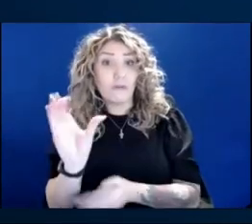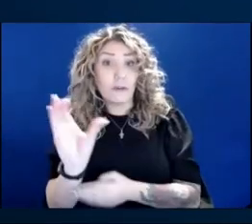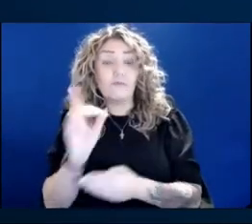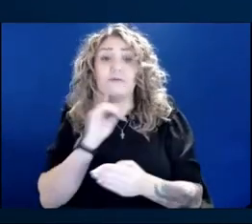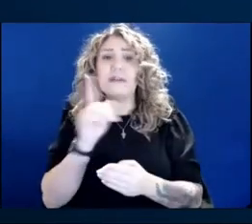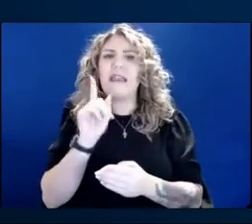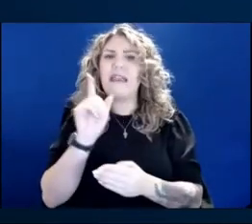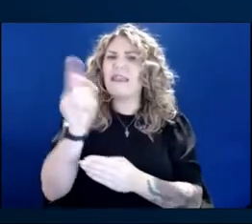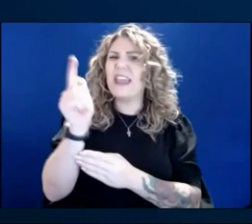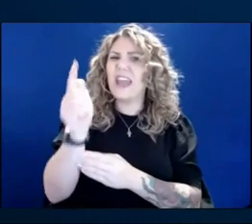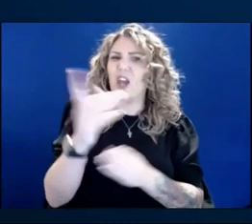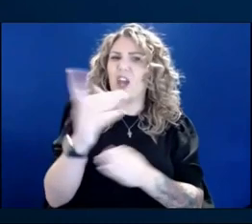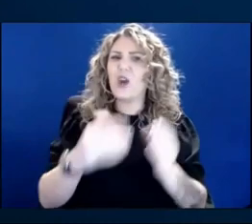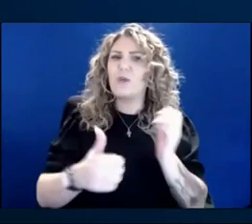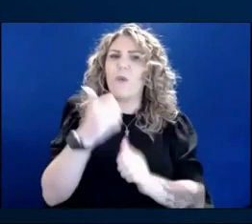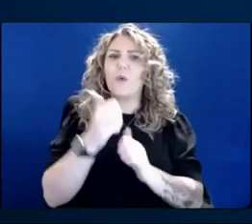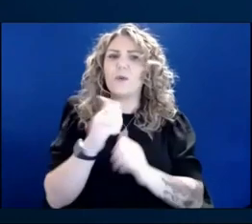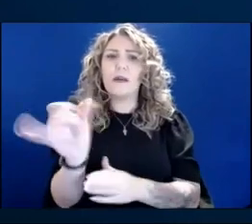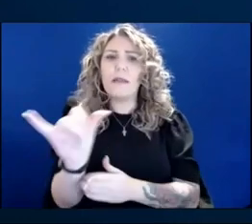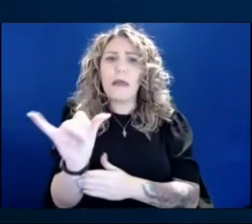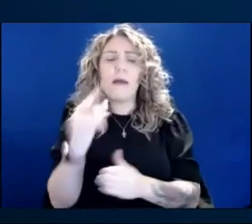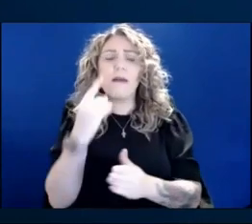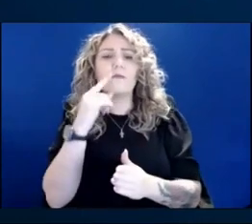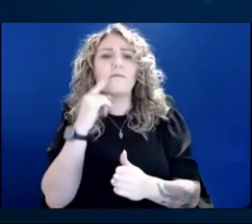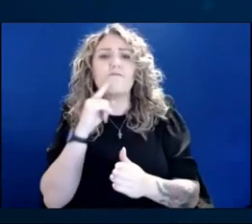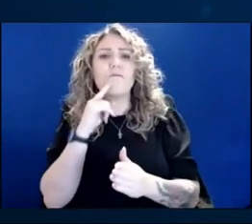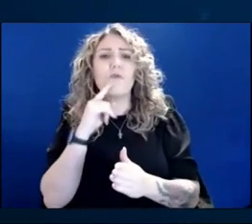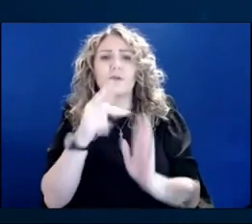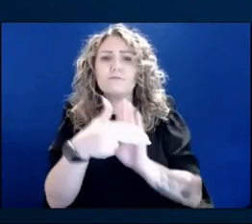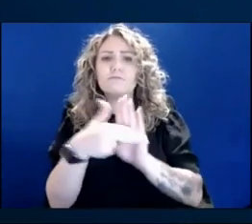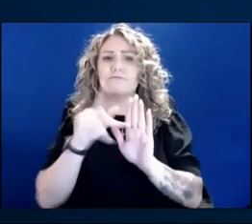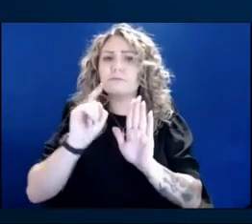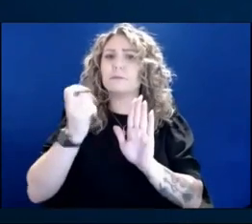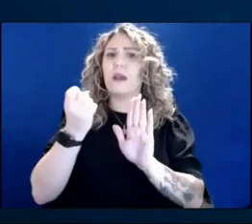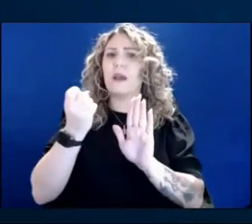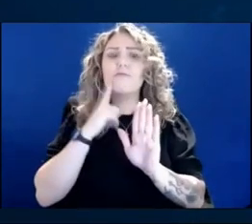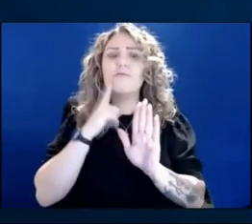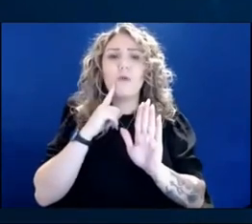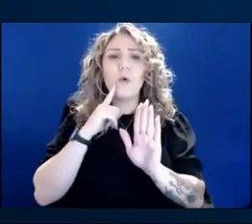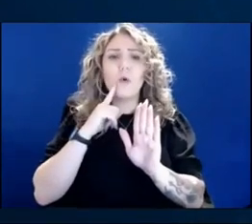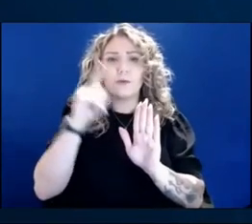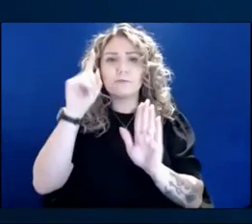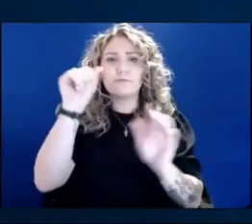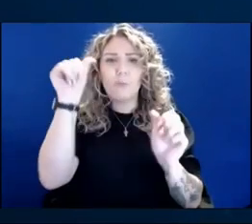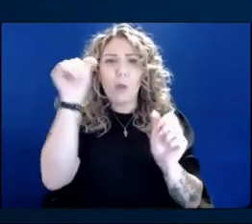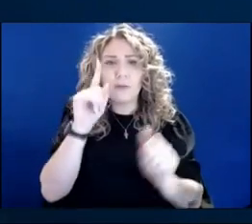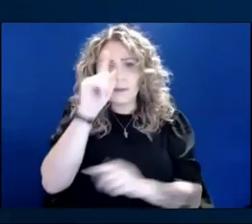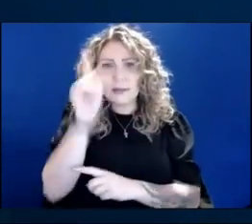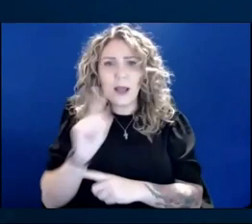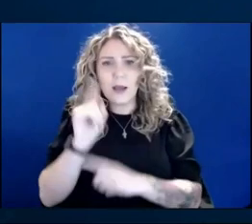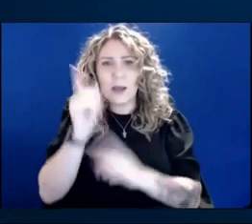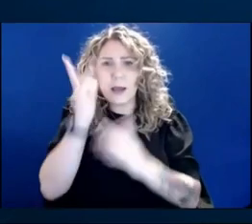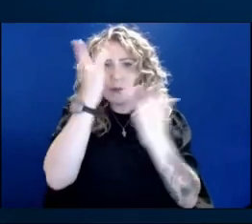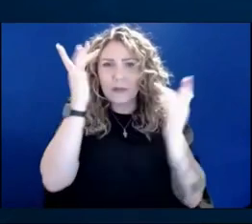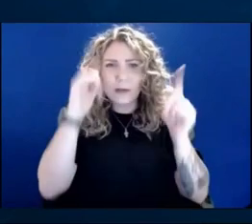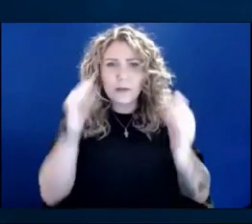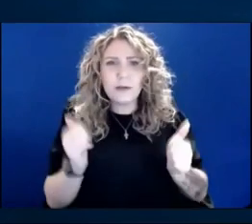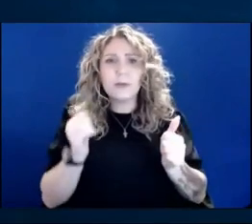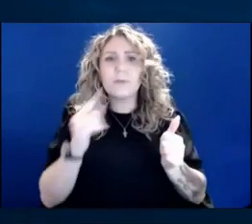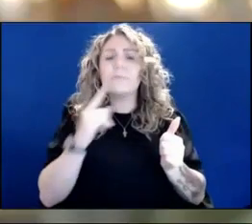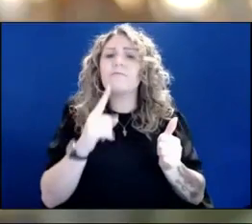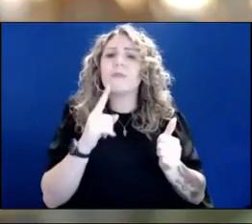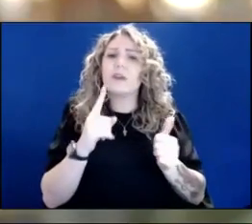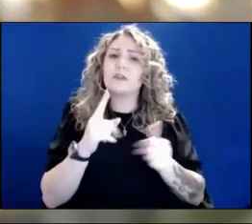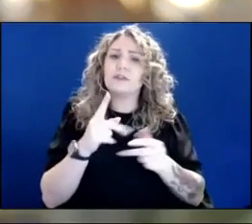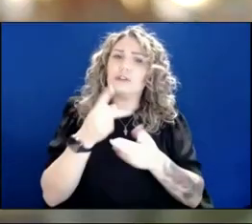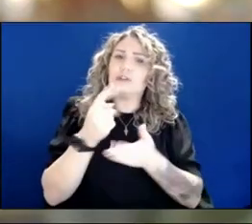life. They add the connection was not seen for the older age groups, perhaps because older adults are treated for cholesterol more aggressively. A